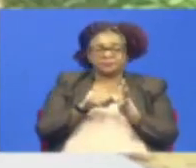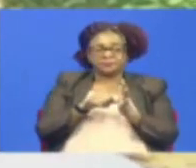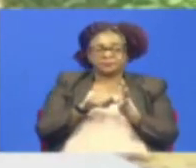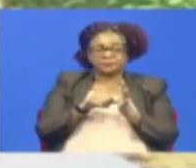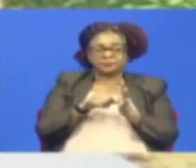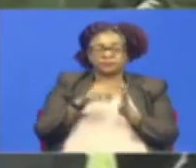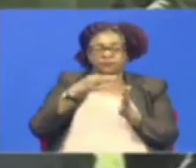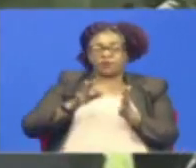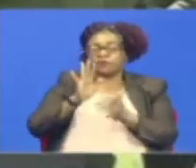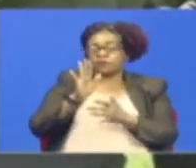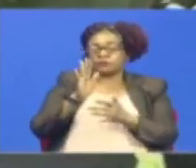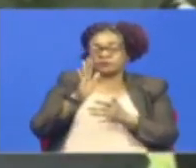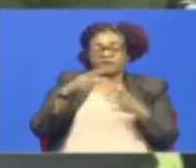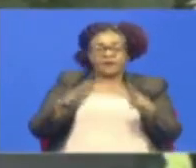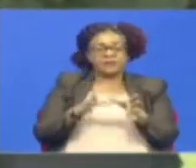of the bereaved.